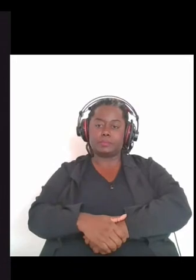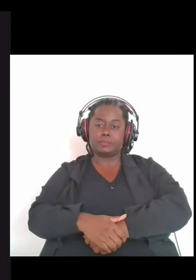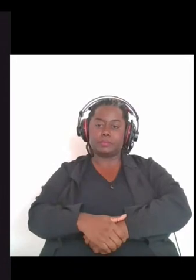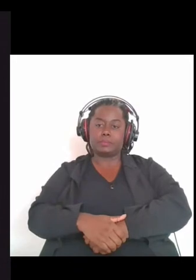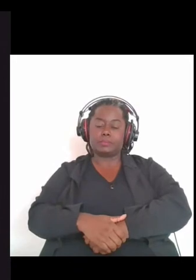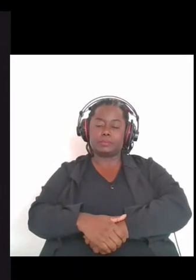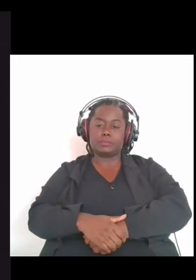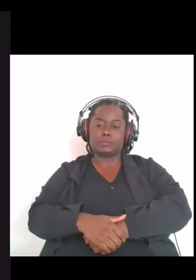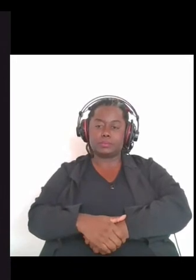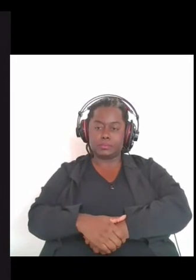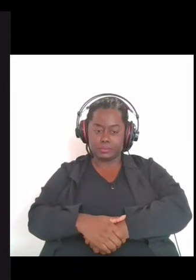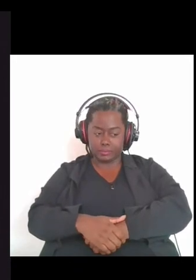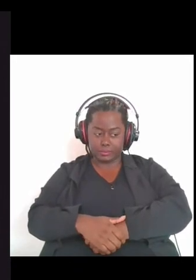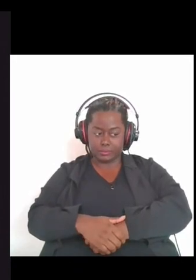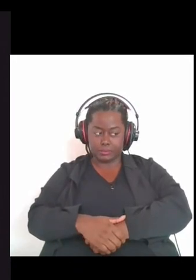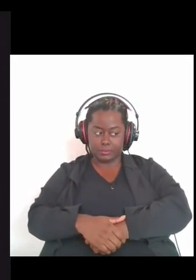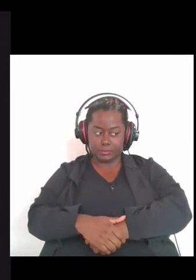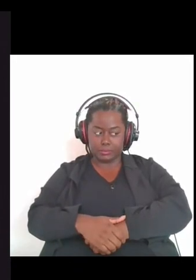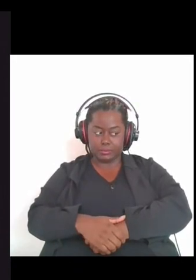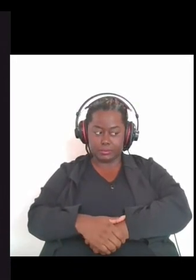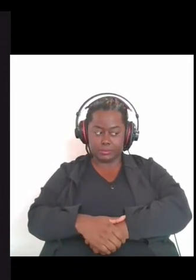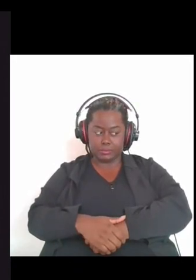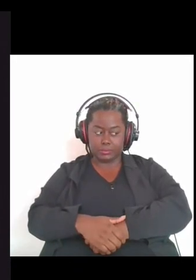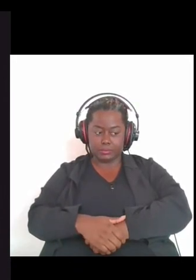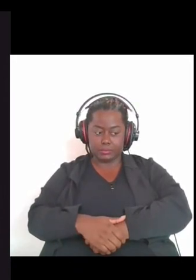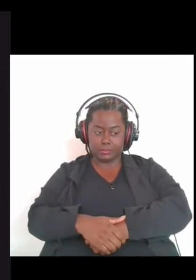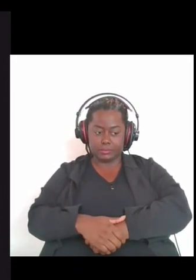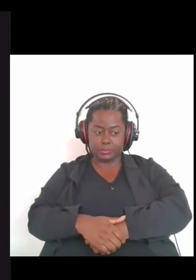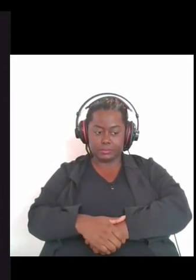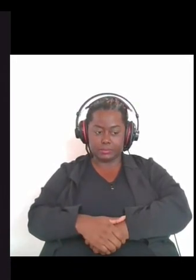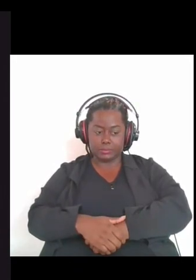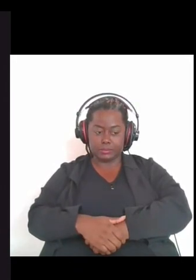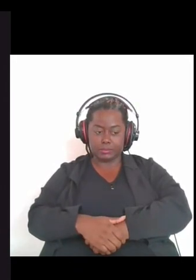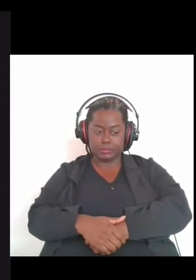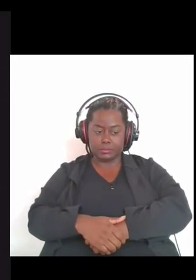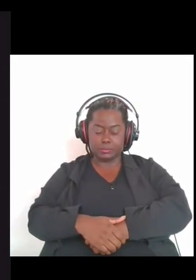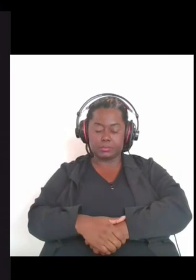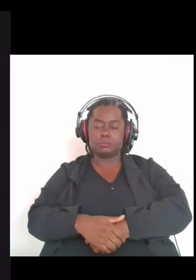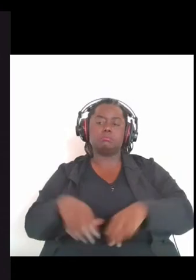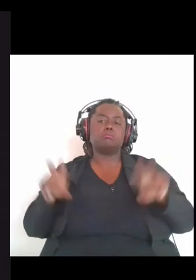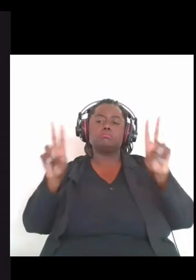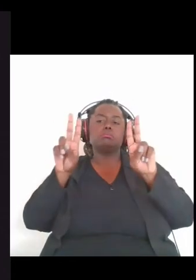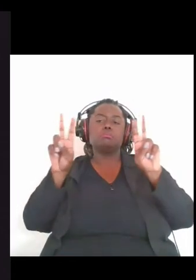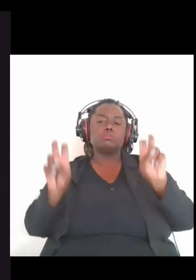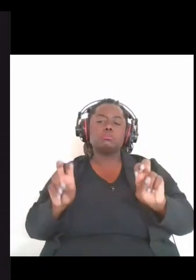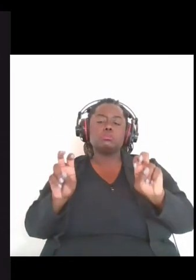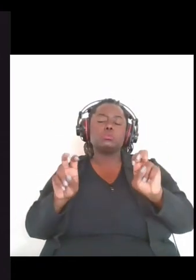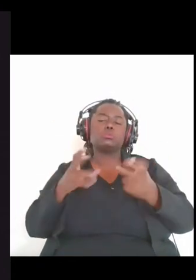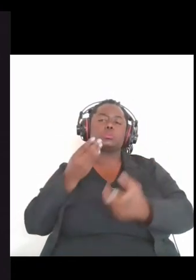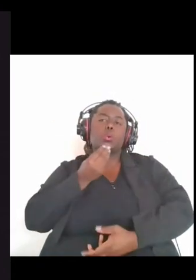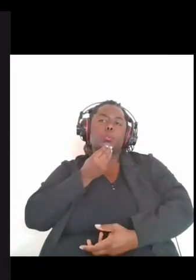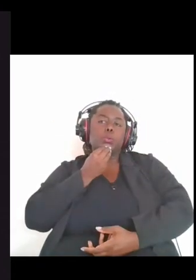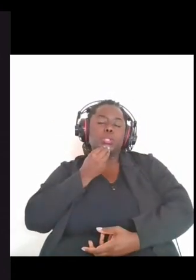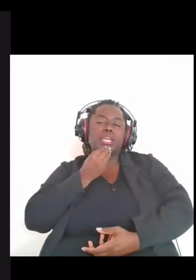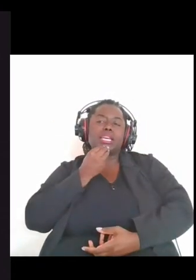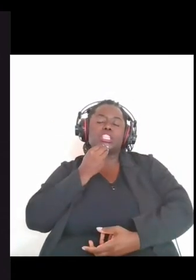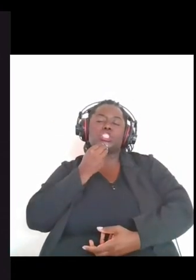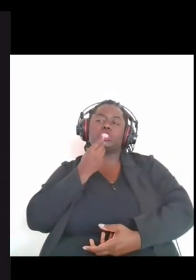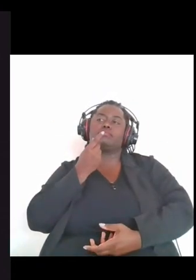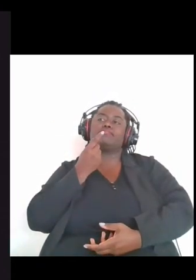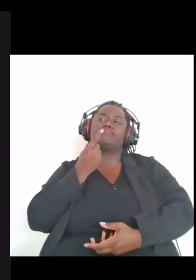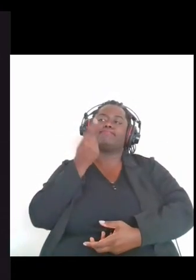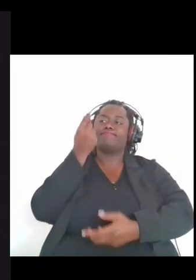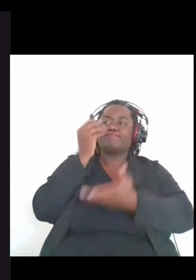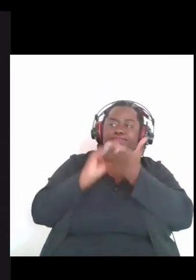um with regards to funding opportunities in India it's getting more and more tough as you know